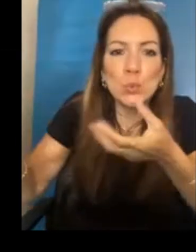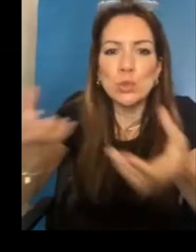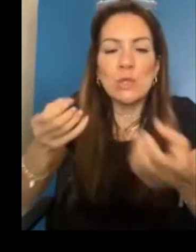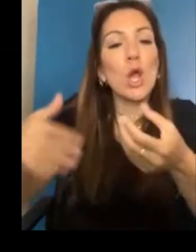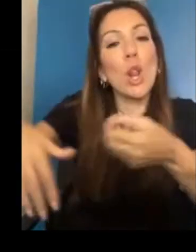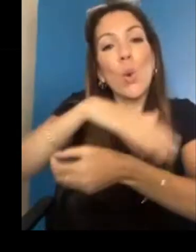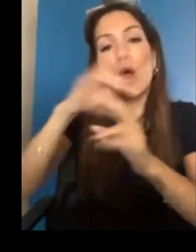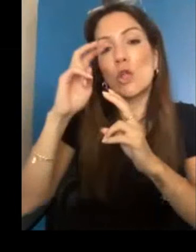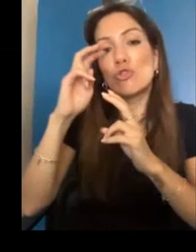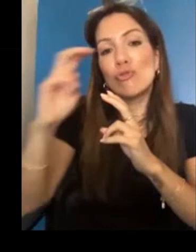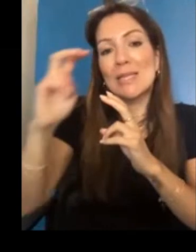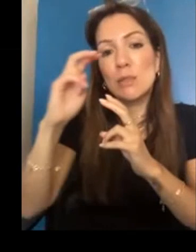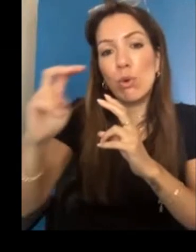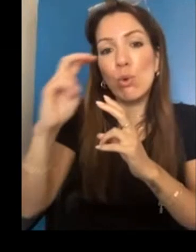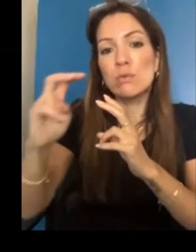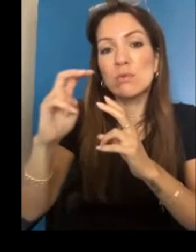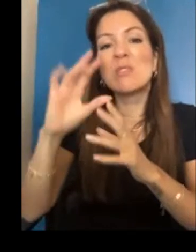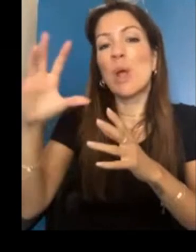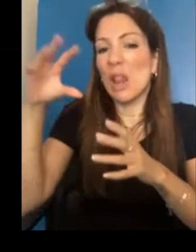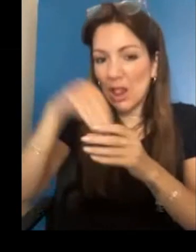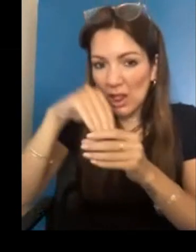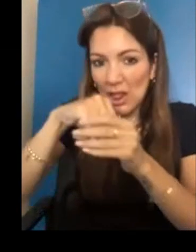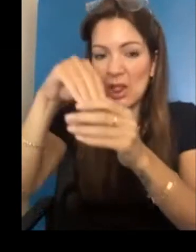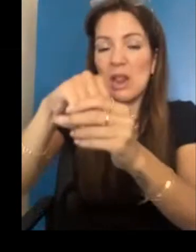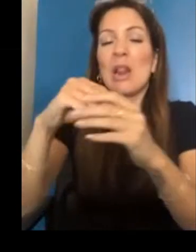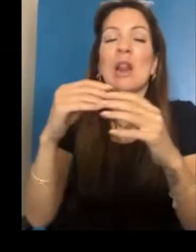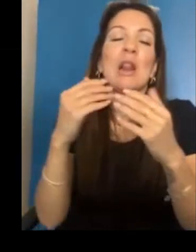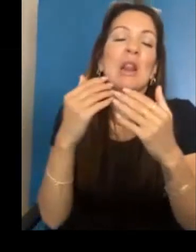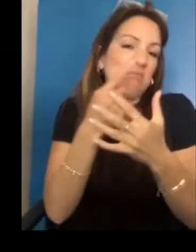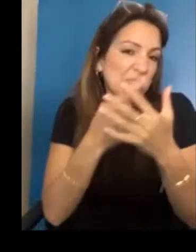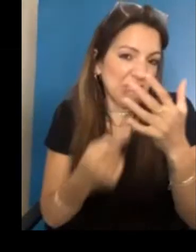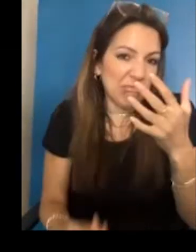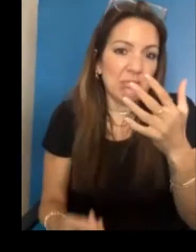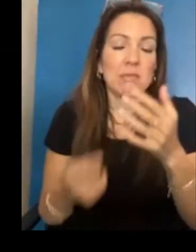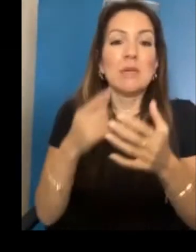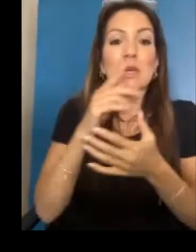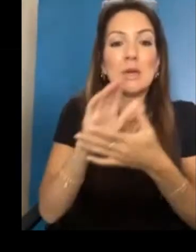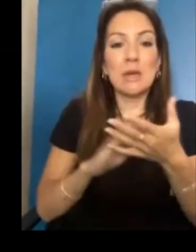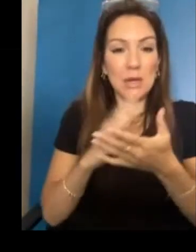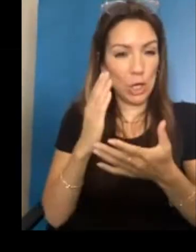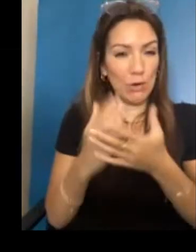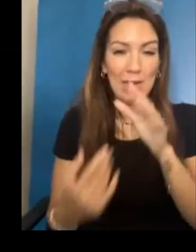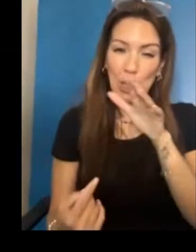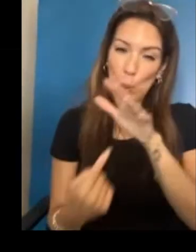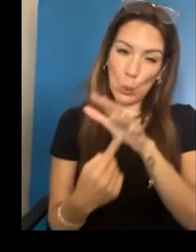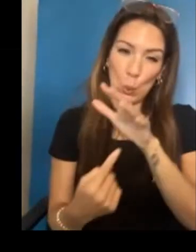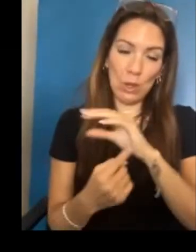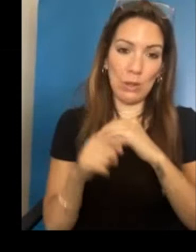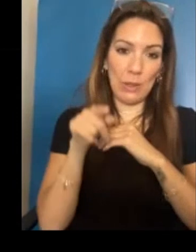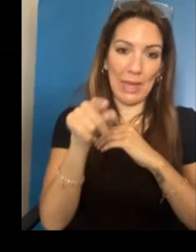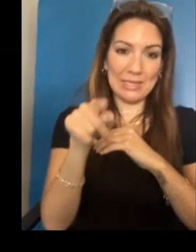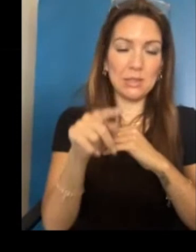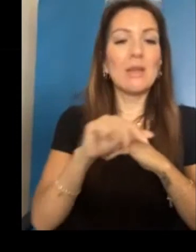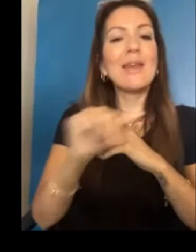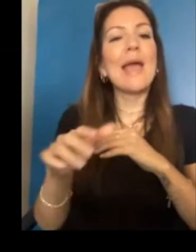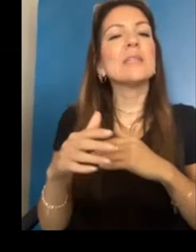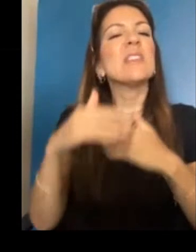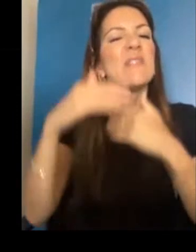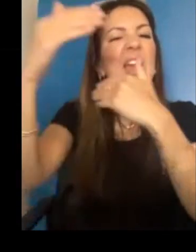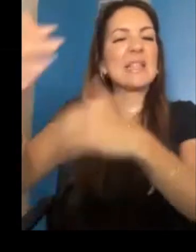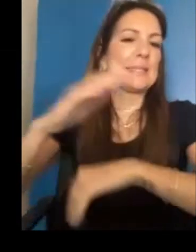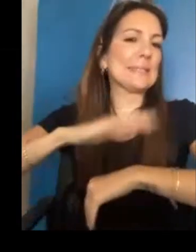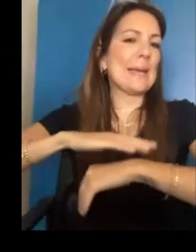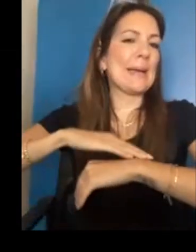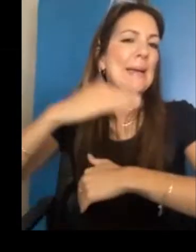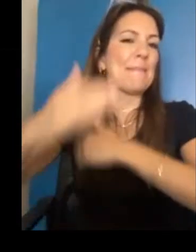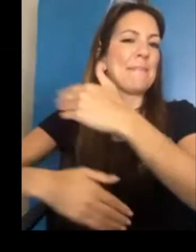transport infrastructure. And there's sort of the real important point about the next phase is that the sales of